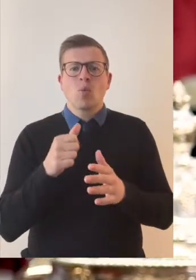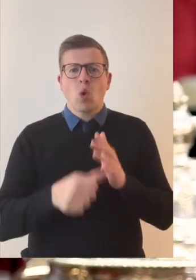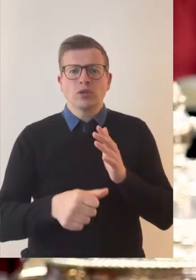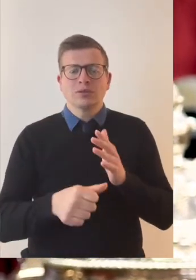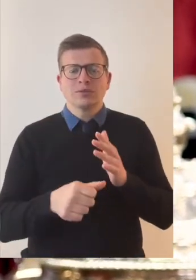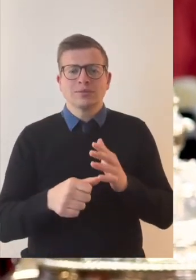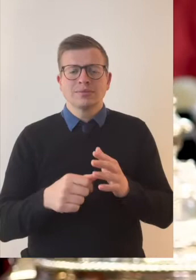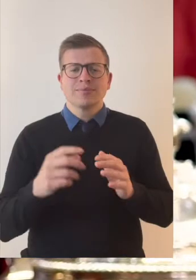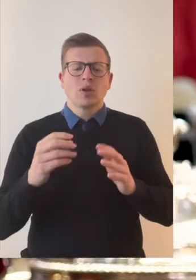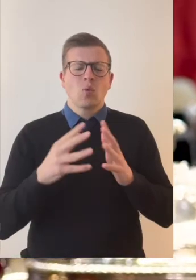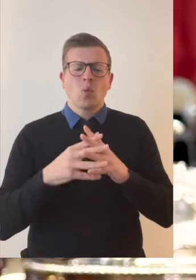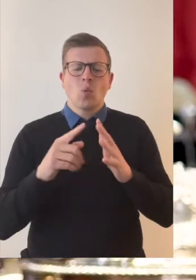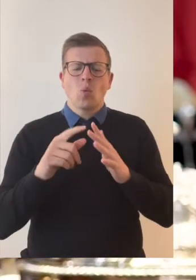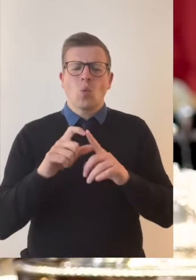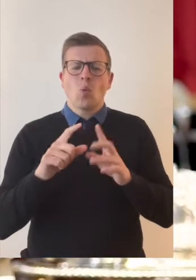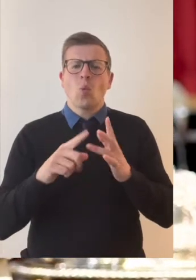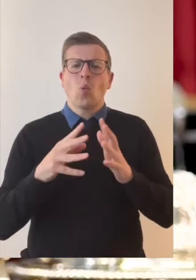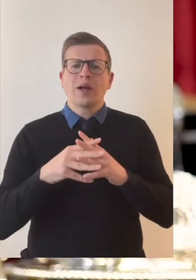widow,